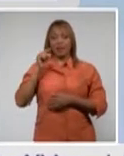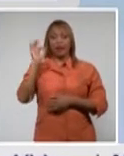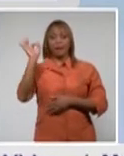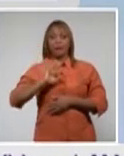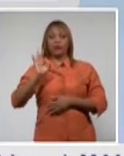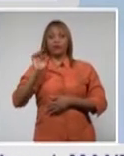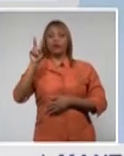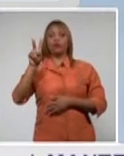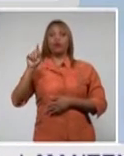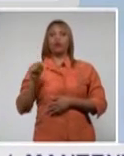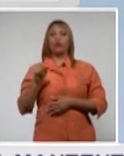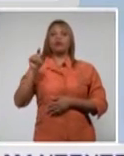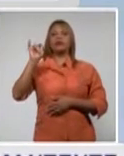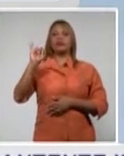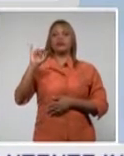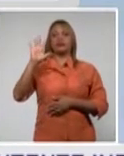of